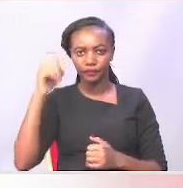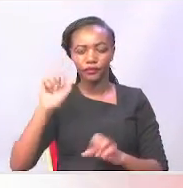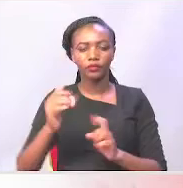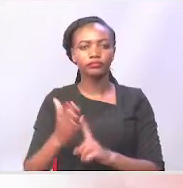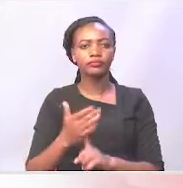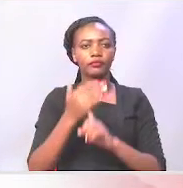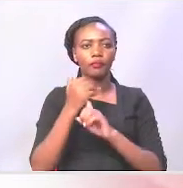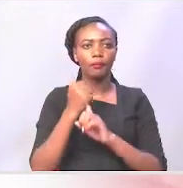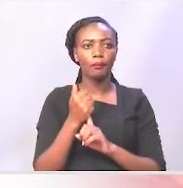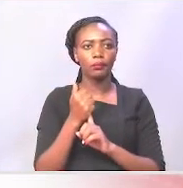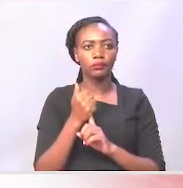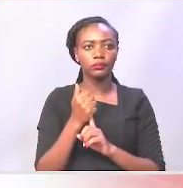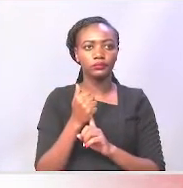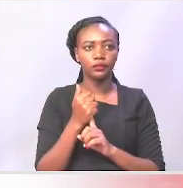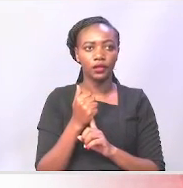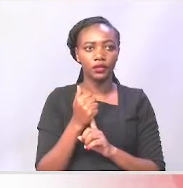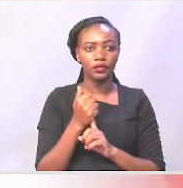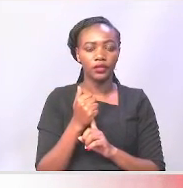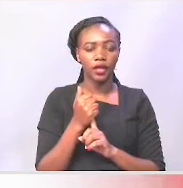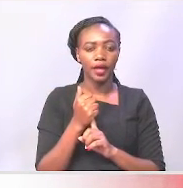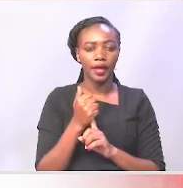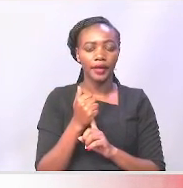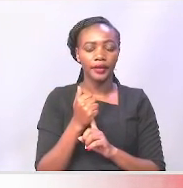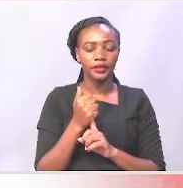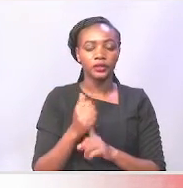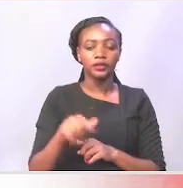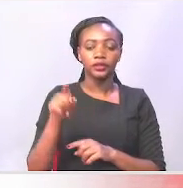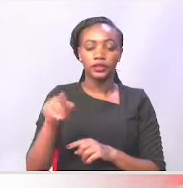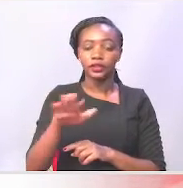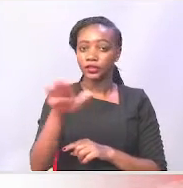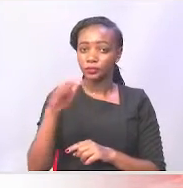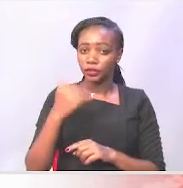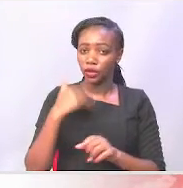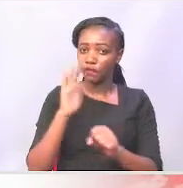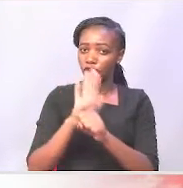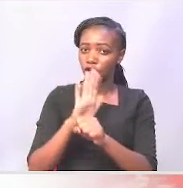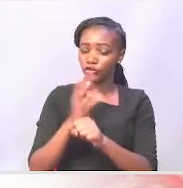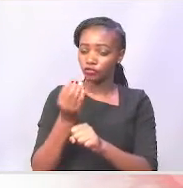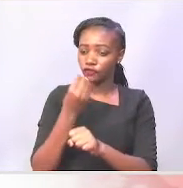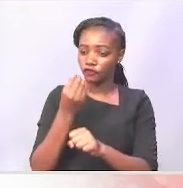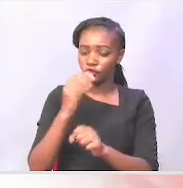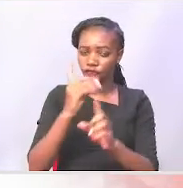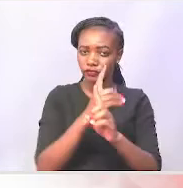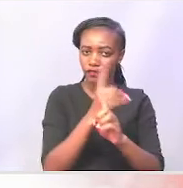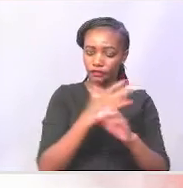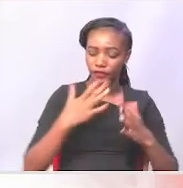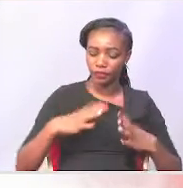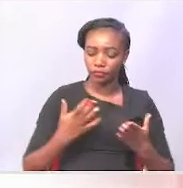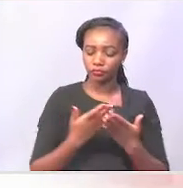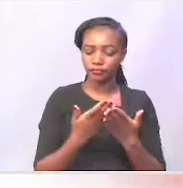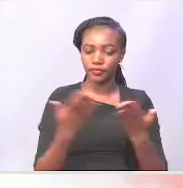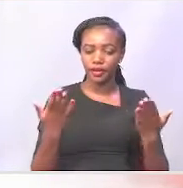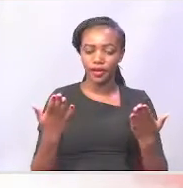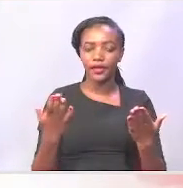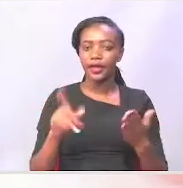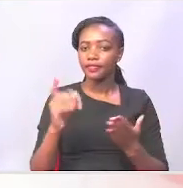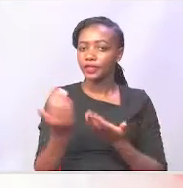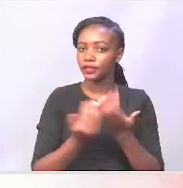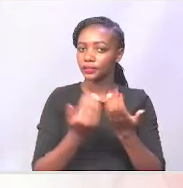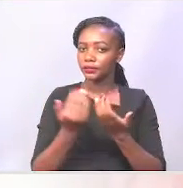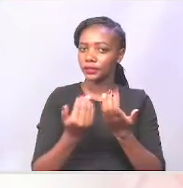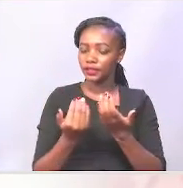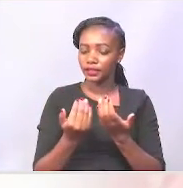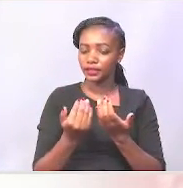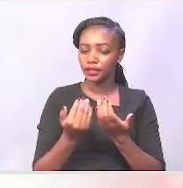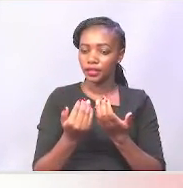Middle East. Oman now today, it's a food hub for GCC countries. So this business is expandable